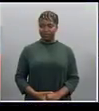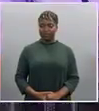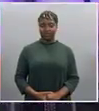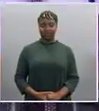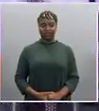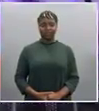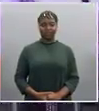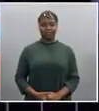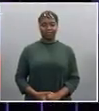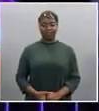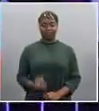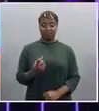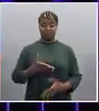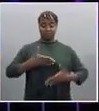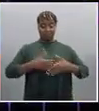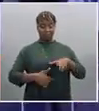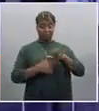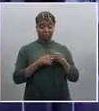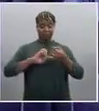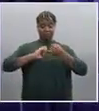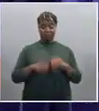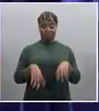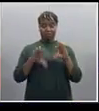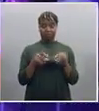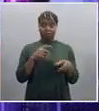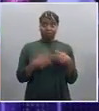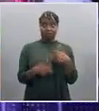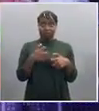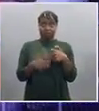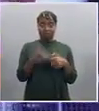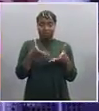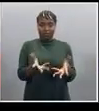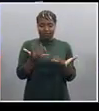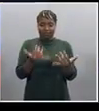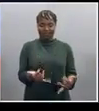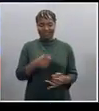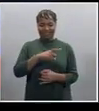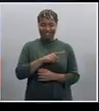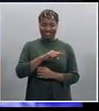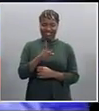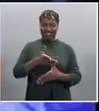If one more label try to stop me, it's gonna be some dreadhead in